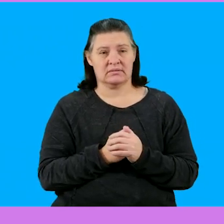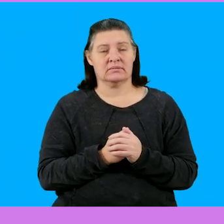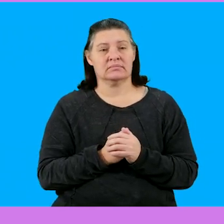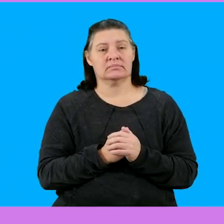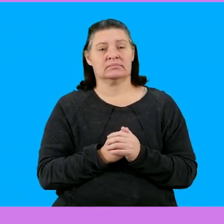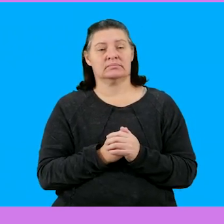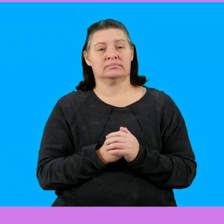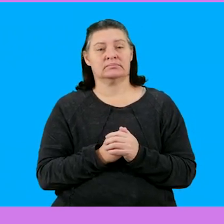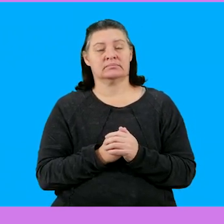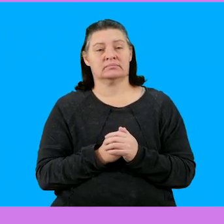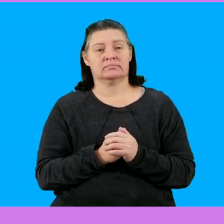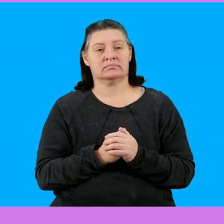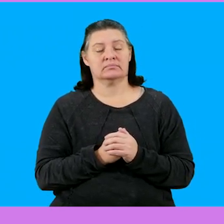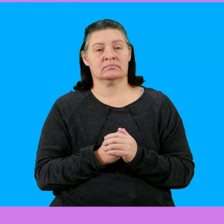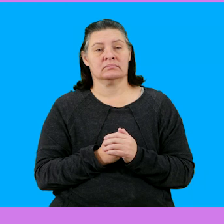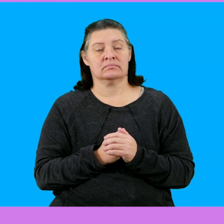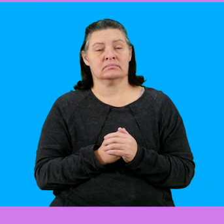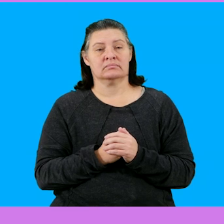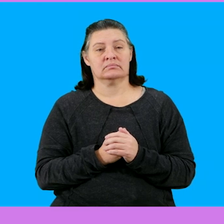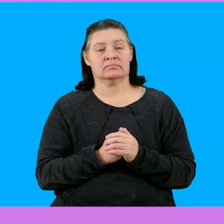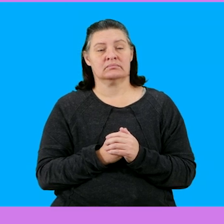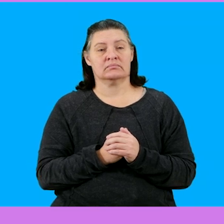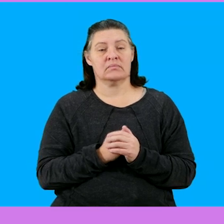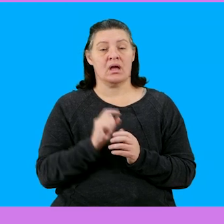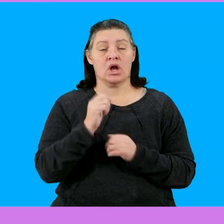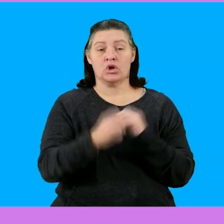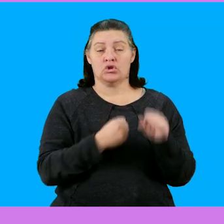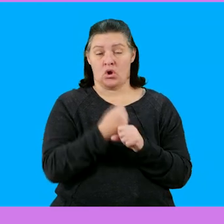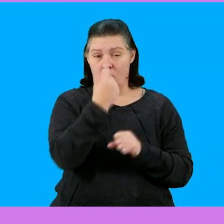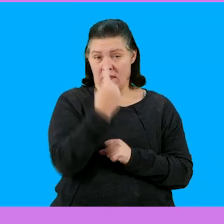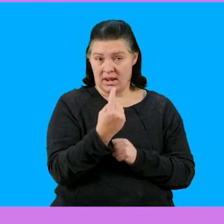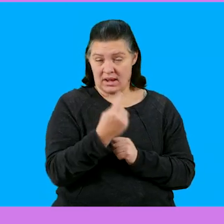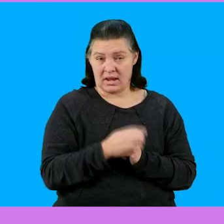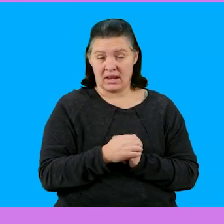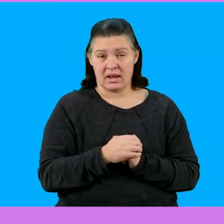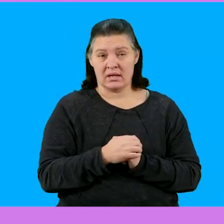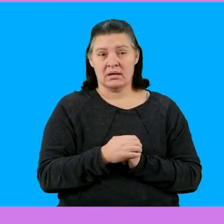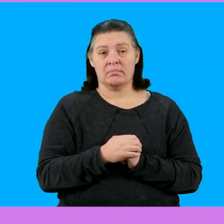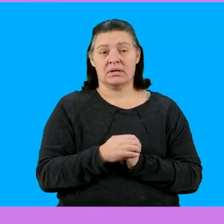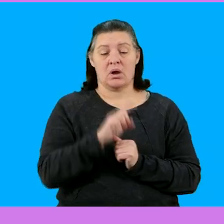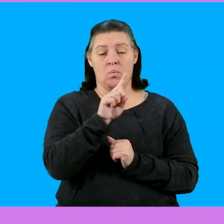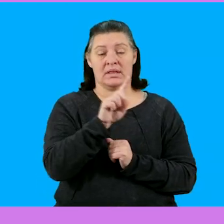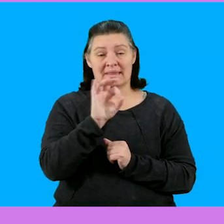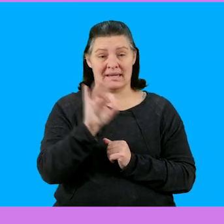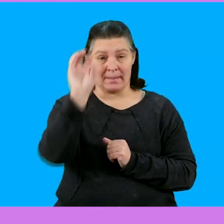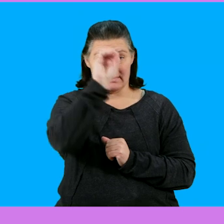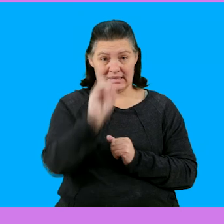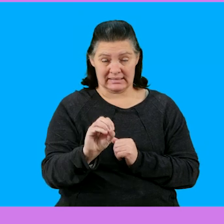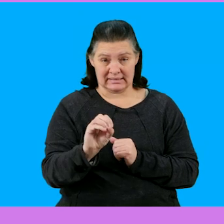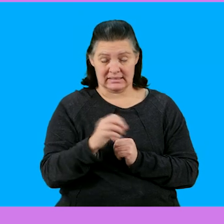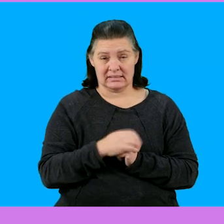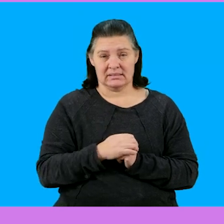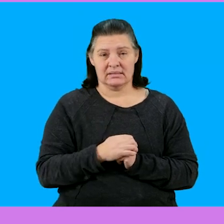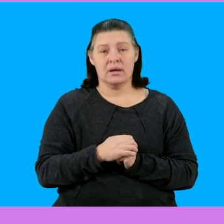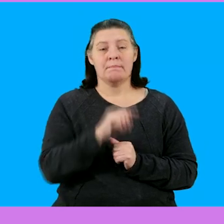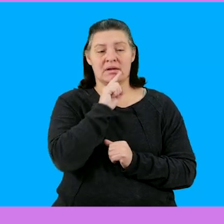indicate year 1. Okay, what is important here? Okay, so it will be 13%. So